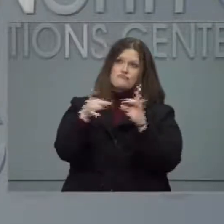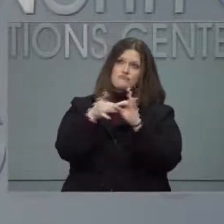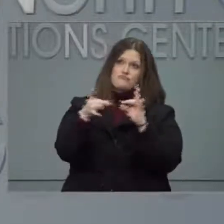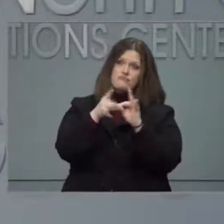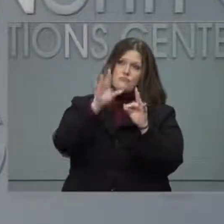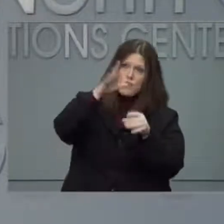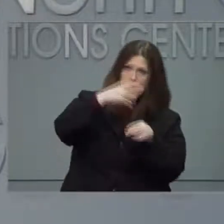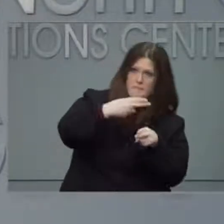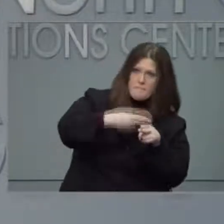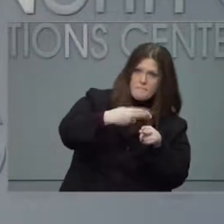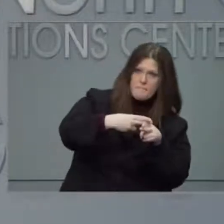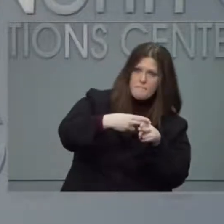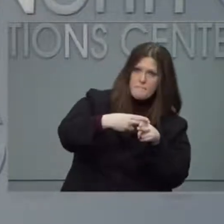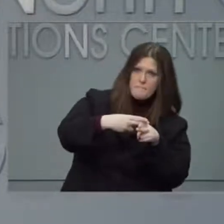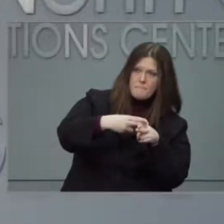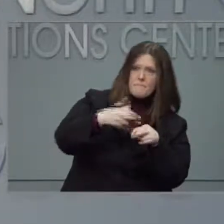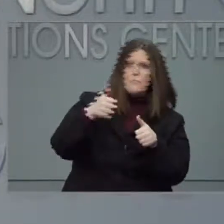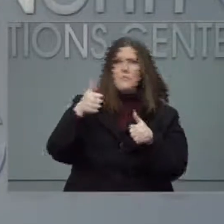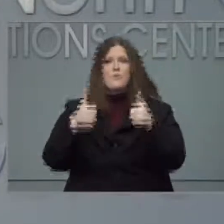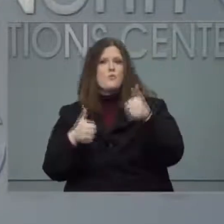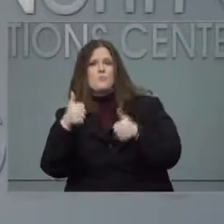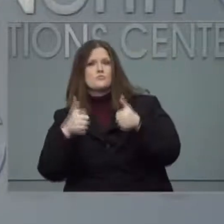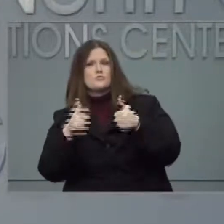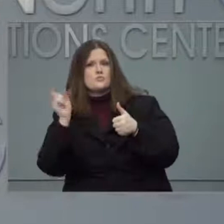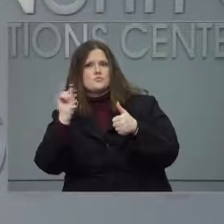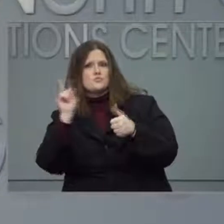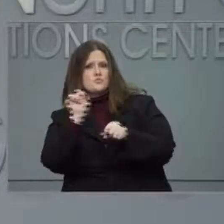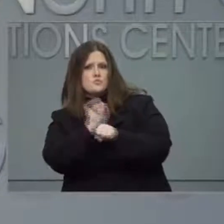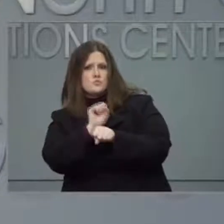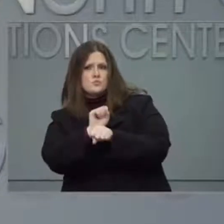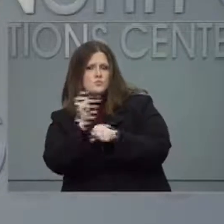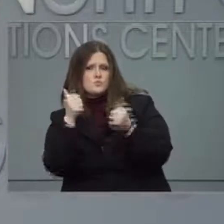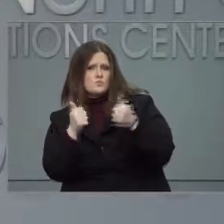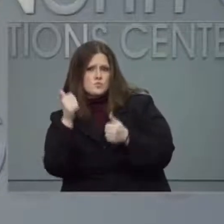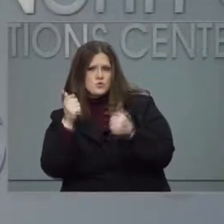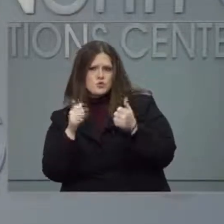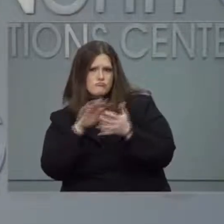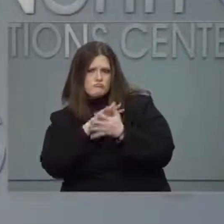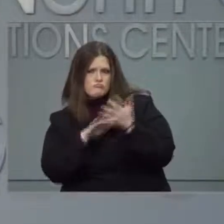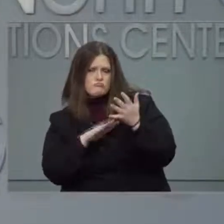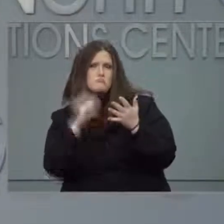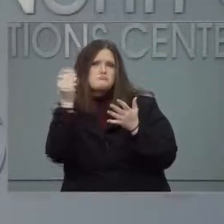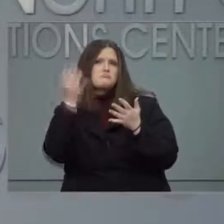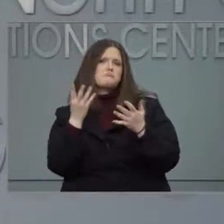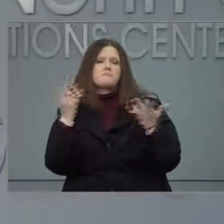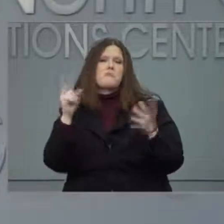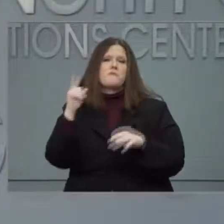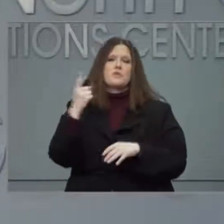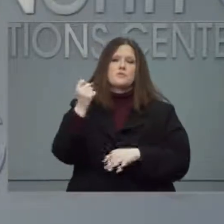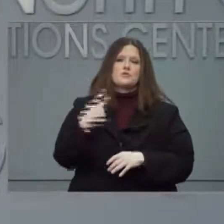us your name and who you represent, we'll take the first question.